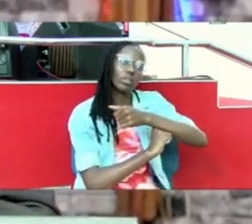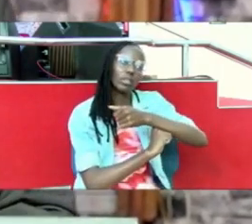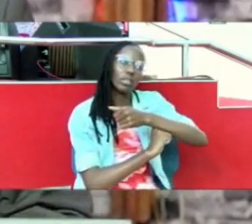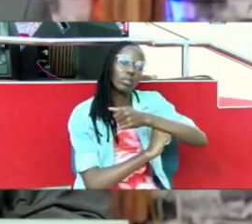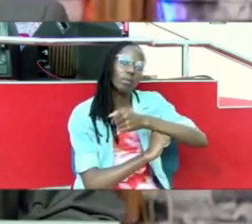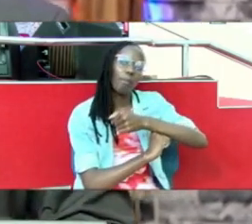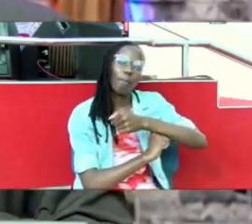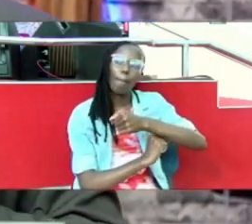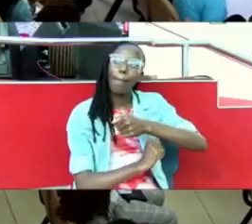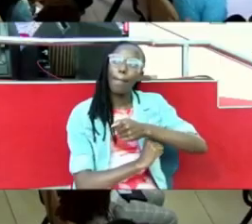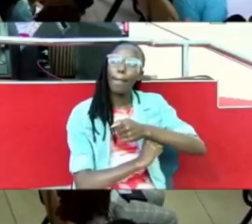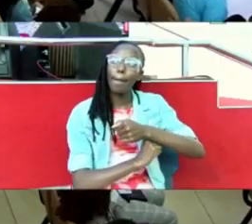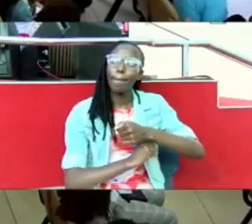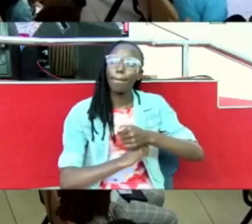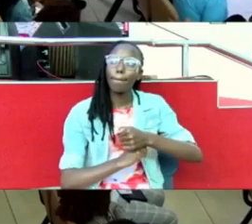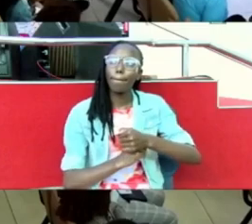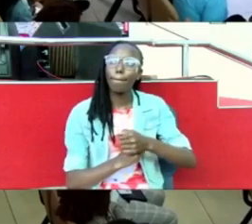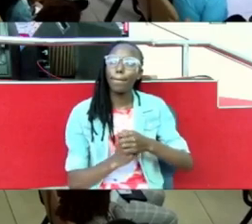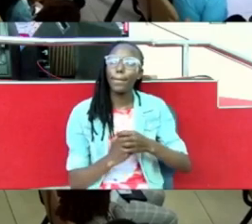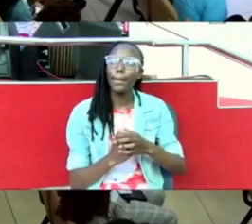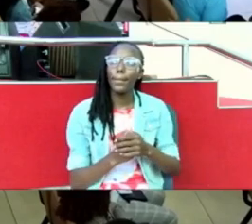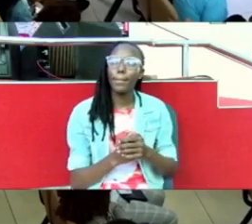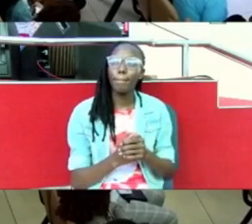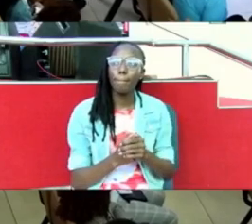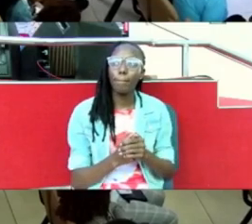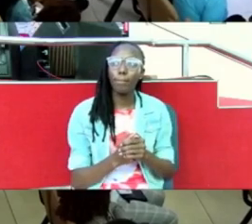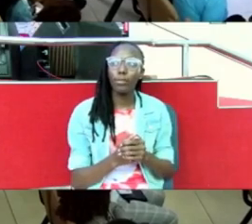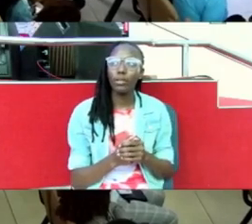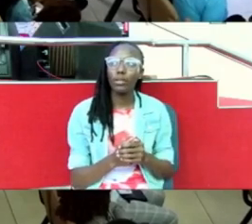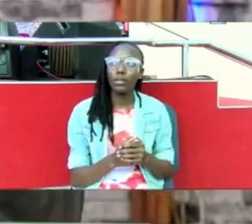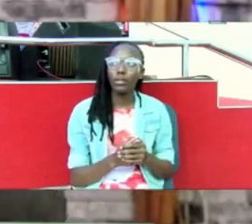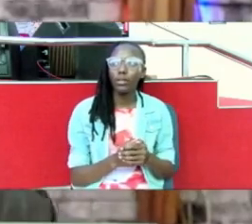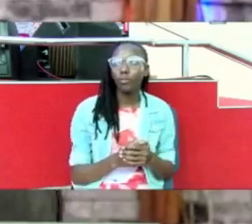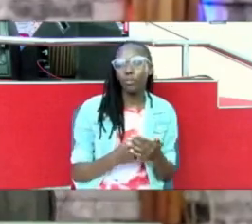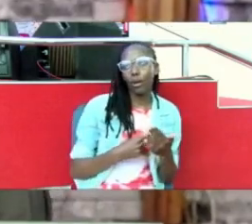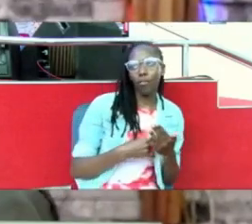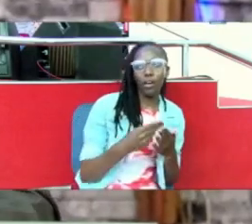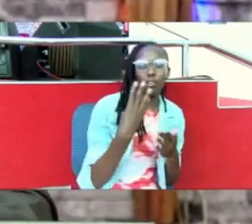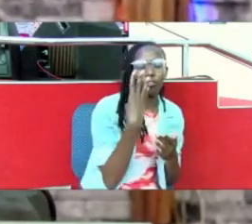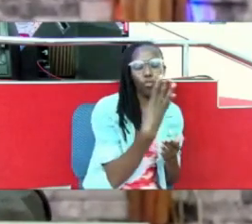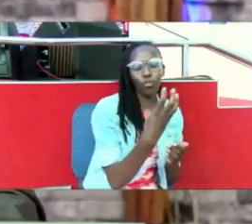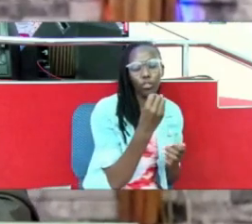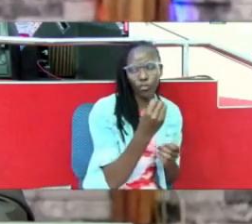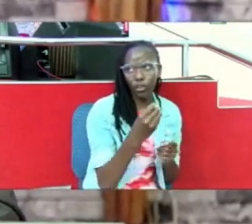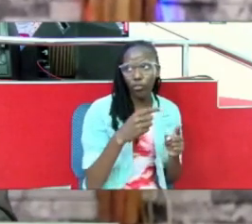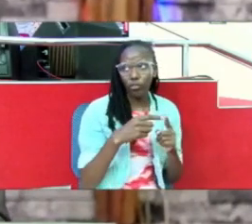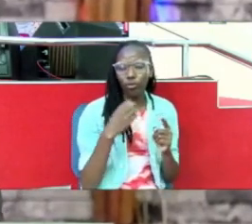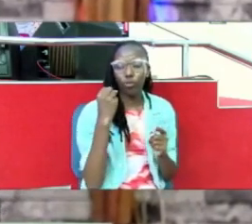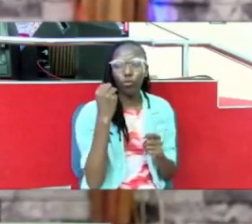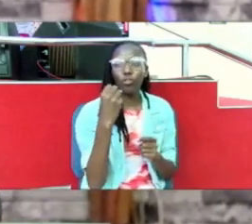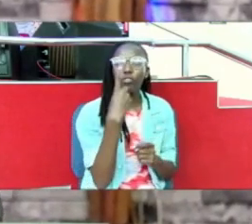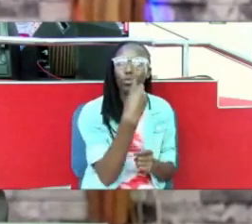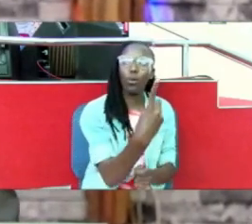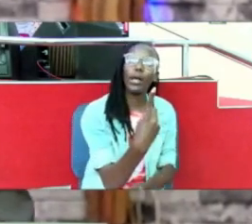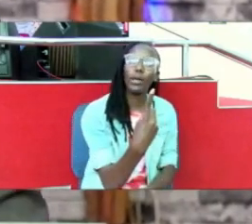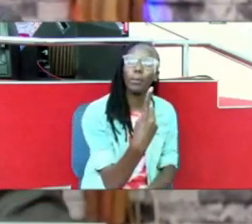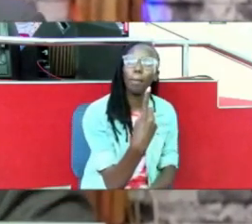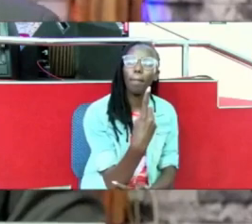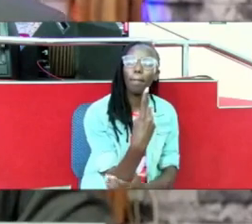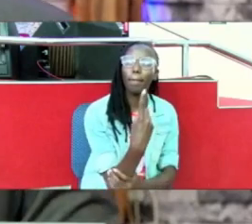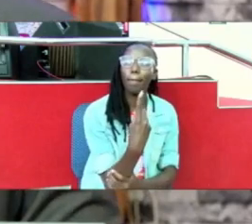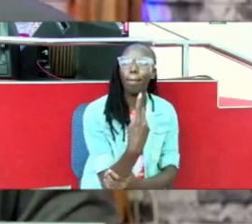mkono na yule ambaye anafaa. In your own time you read verse 45 to 51. Wakati wako mwenyewe ukasome mstari wa 10